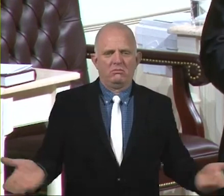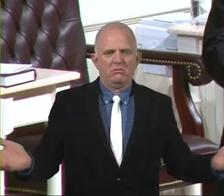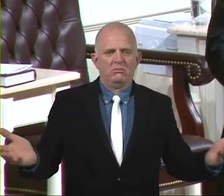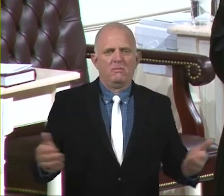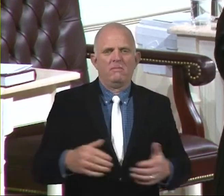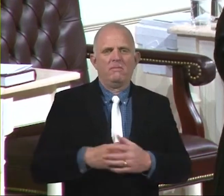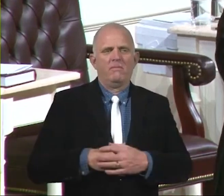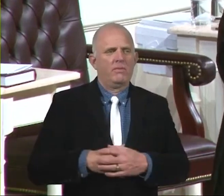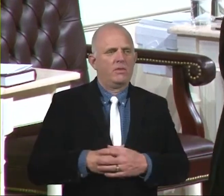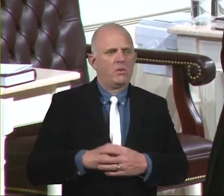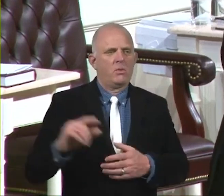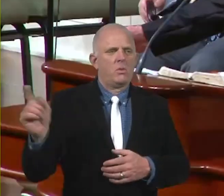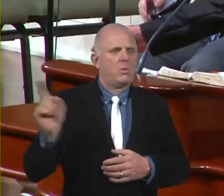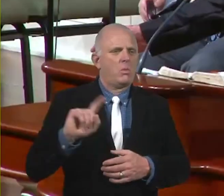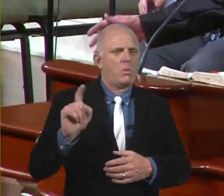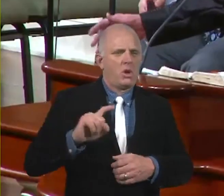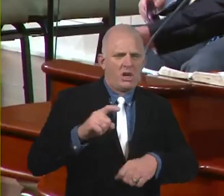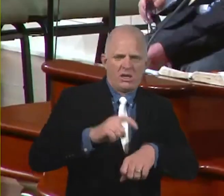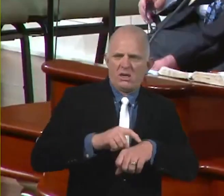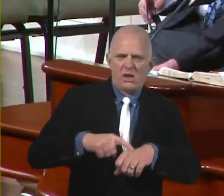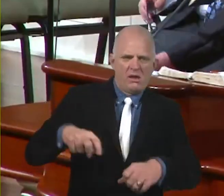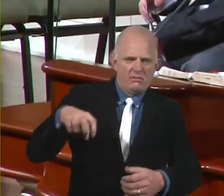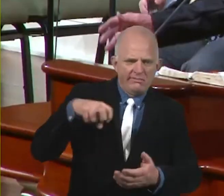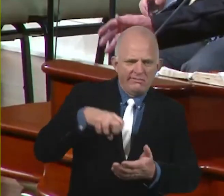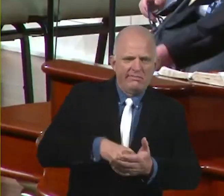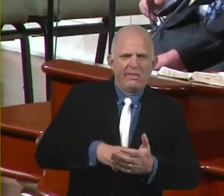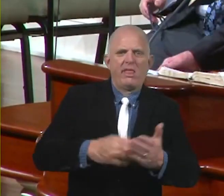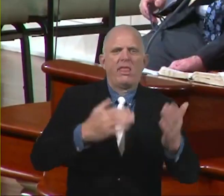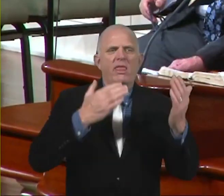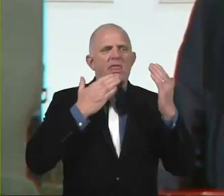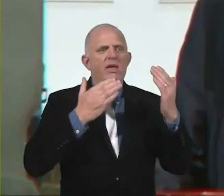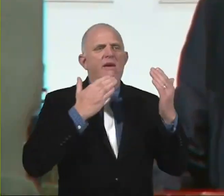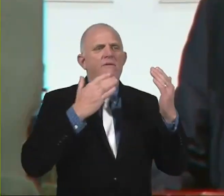Where's getting on our knees? Thank God for the pastor